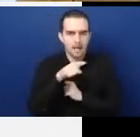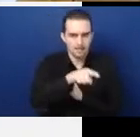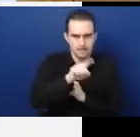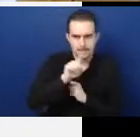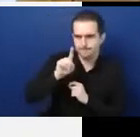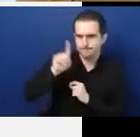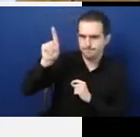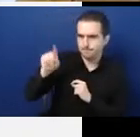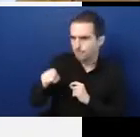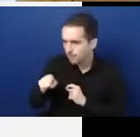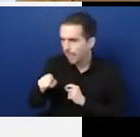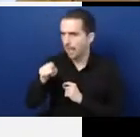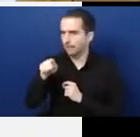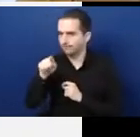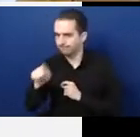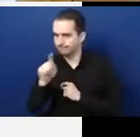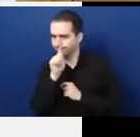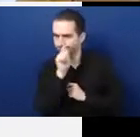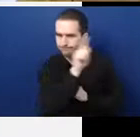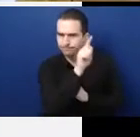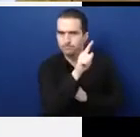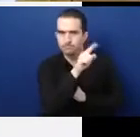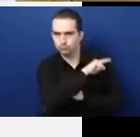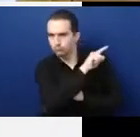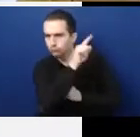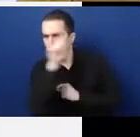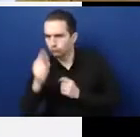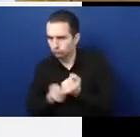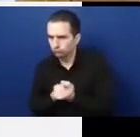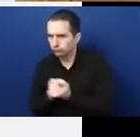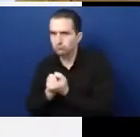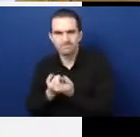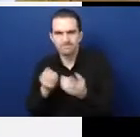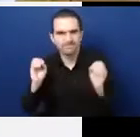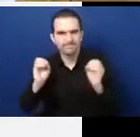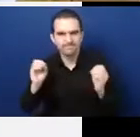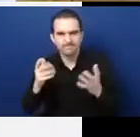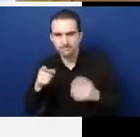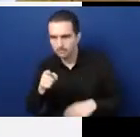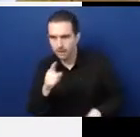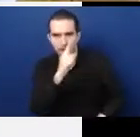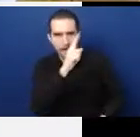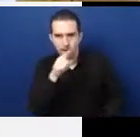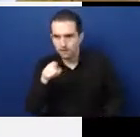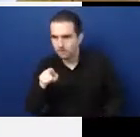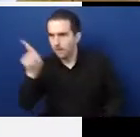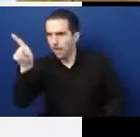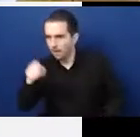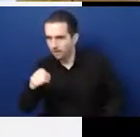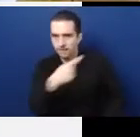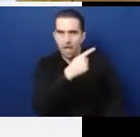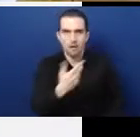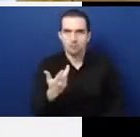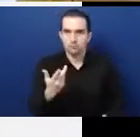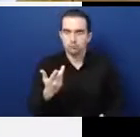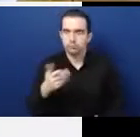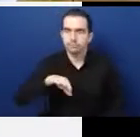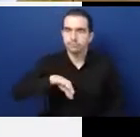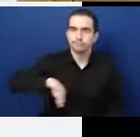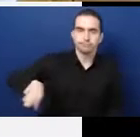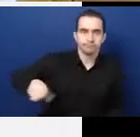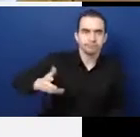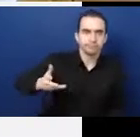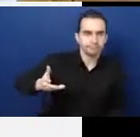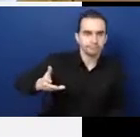person that needs to get you back? So you find it's very, really difficult. But again,